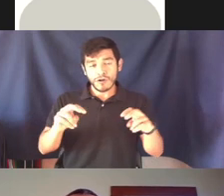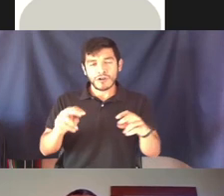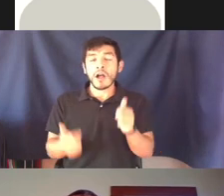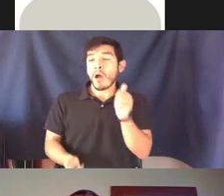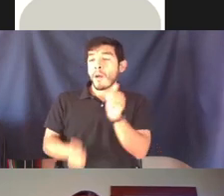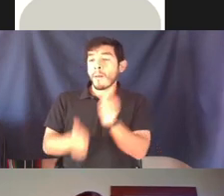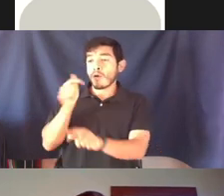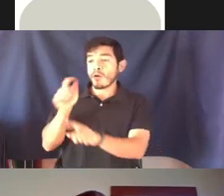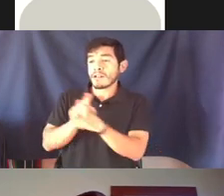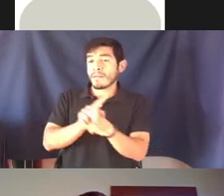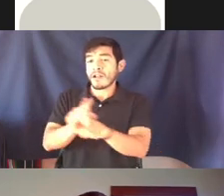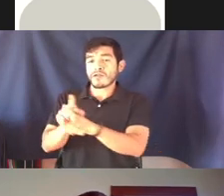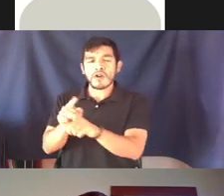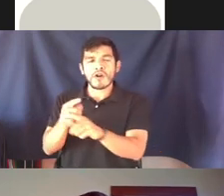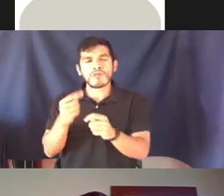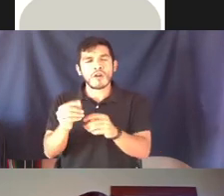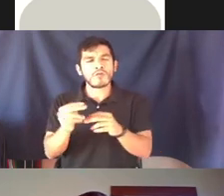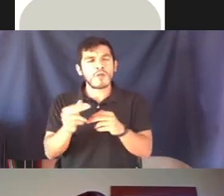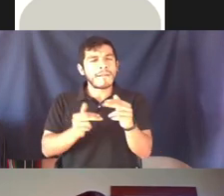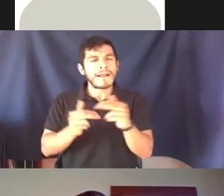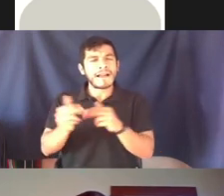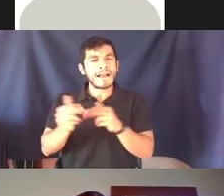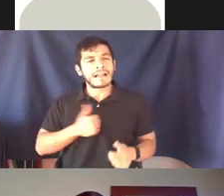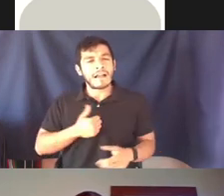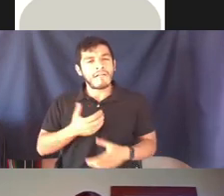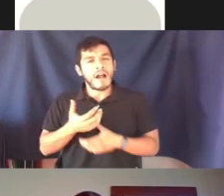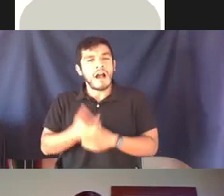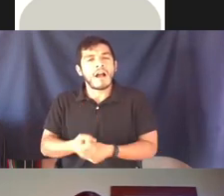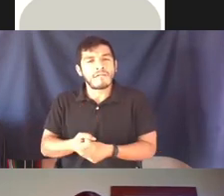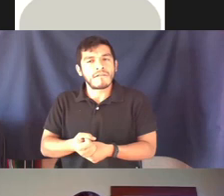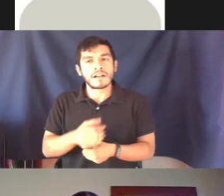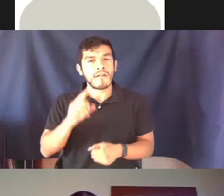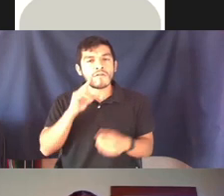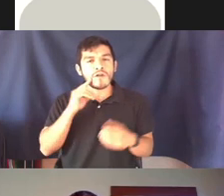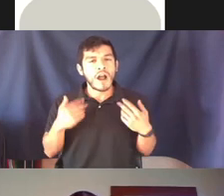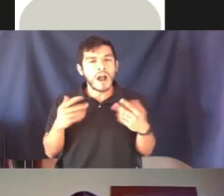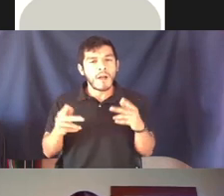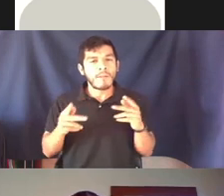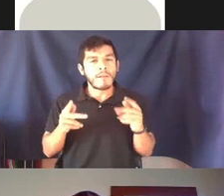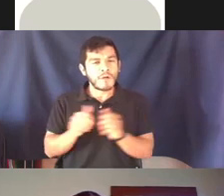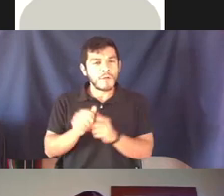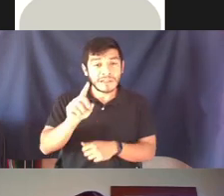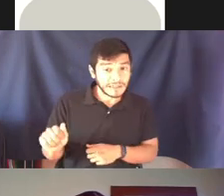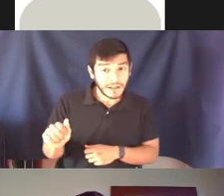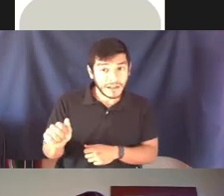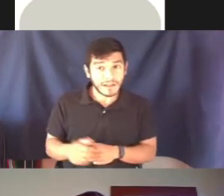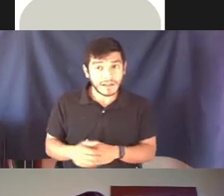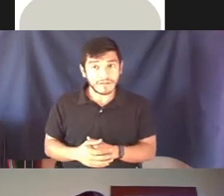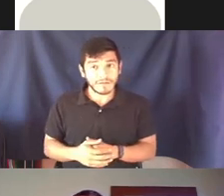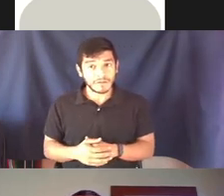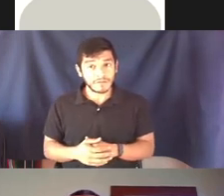and confidence for young people with disabilities. A lot of that also gets